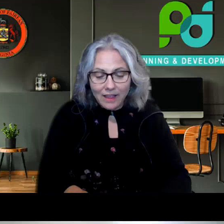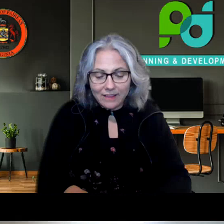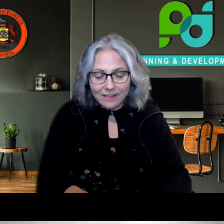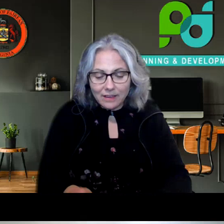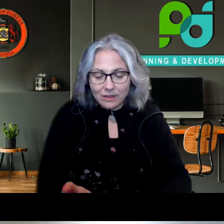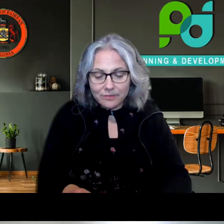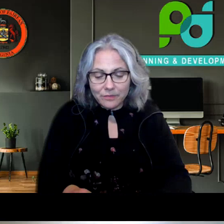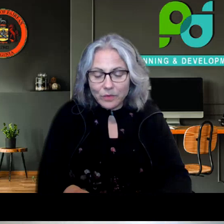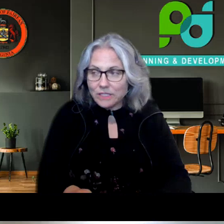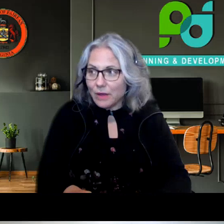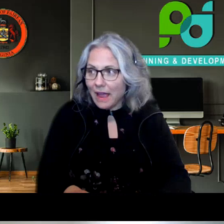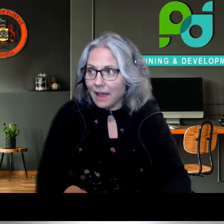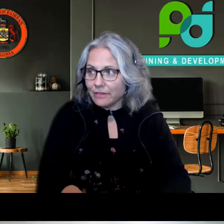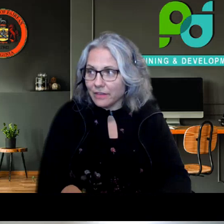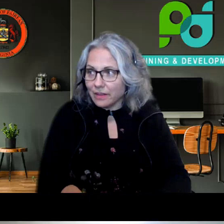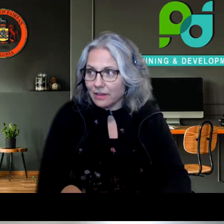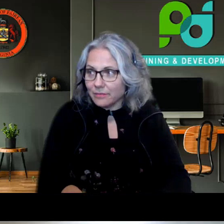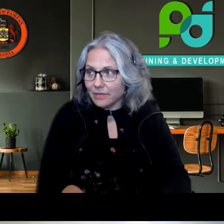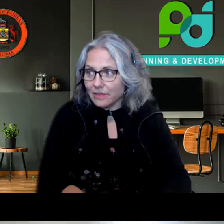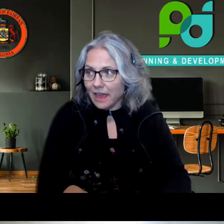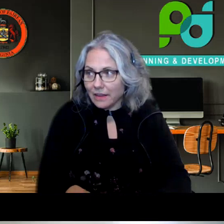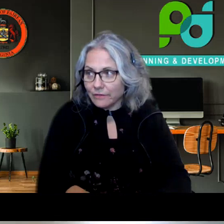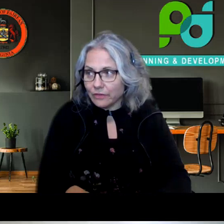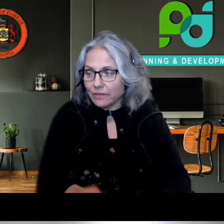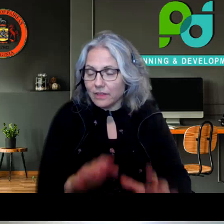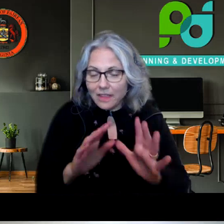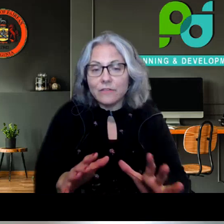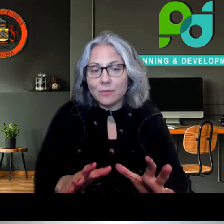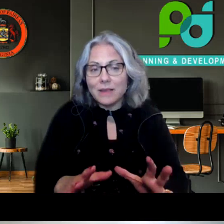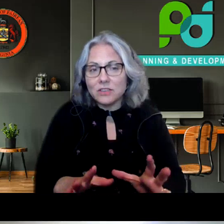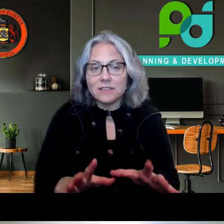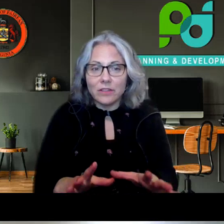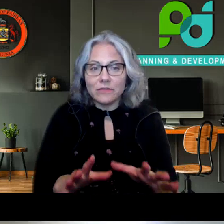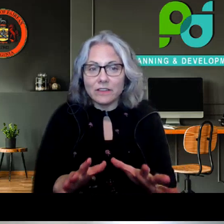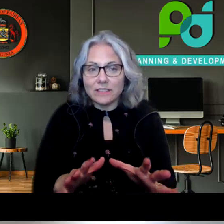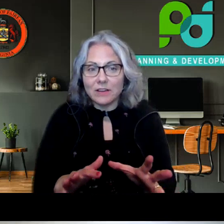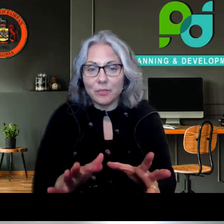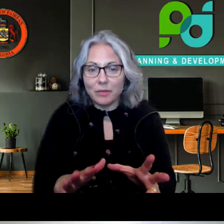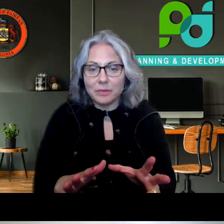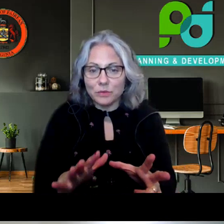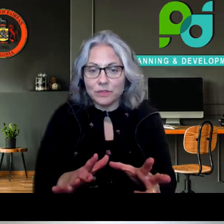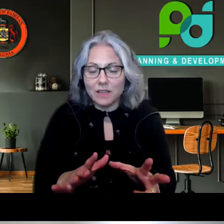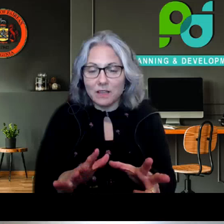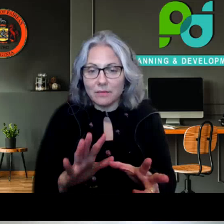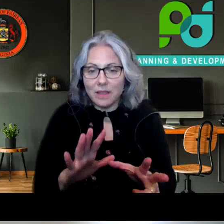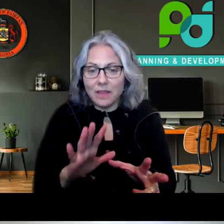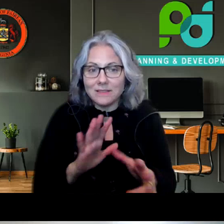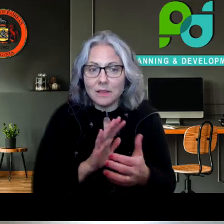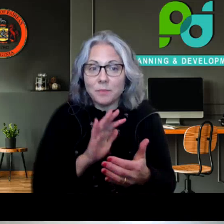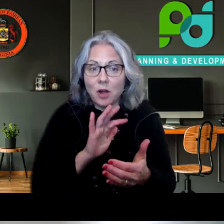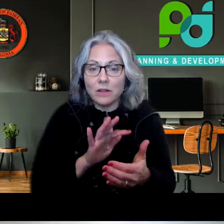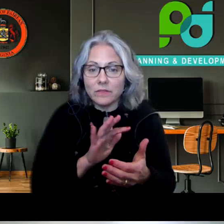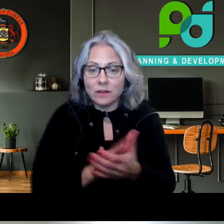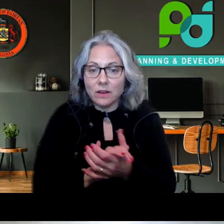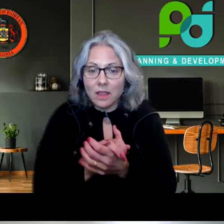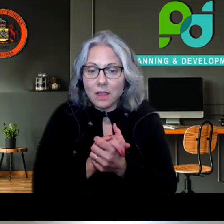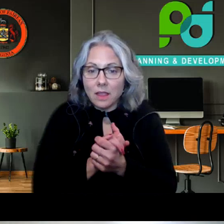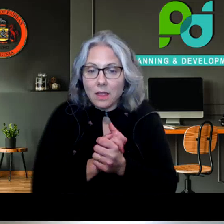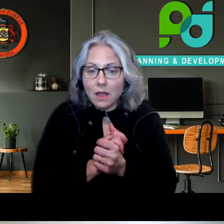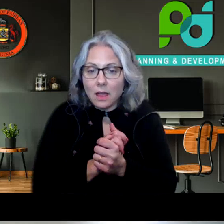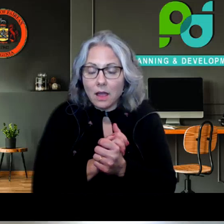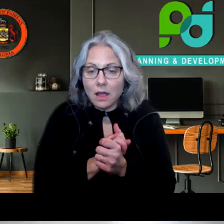know. We do have that information is on the Fairfax County Public Schools, and Do you that's have as like part a of their.